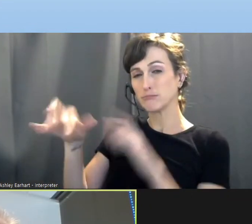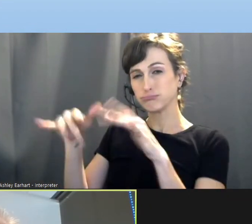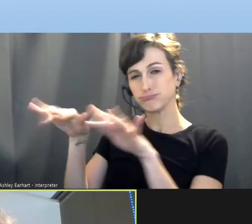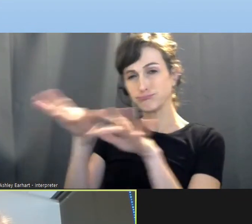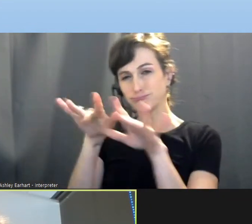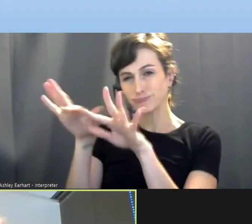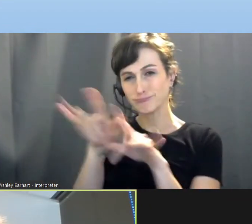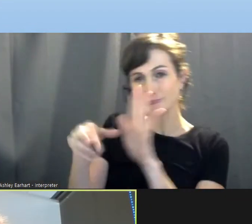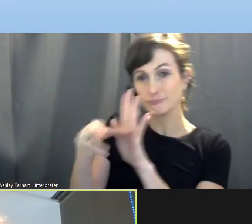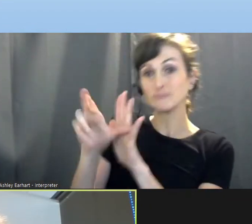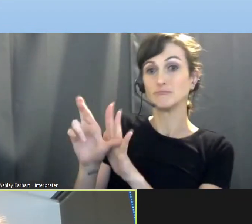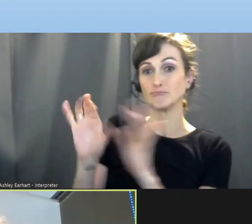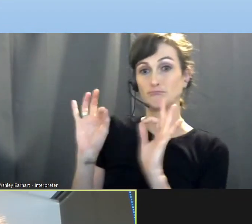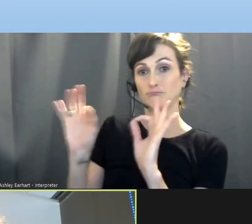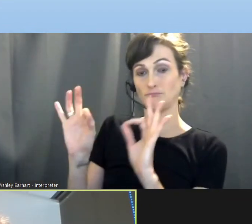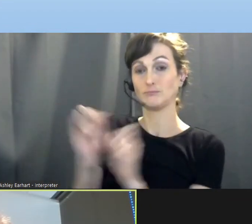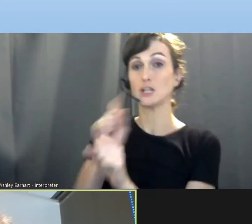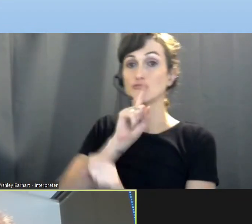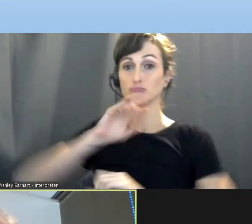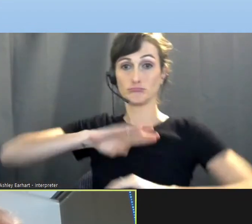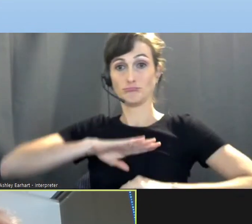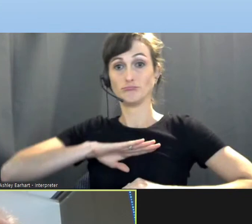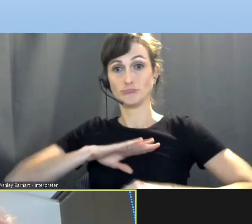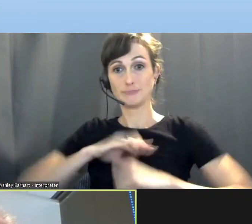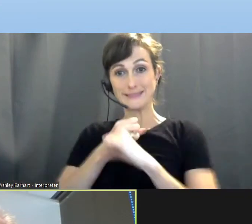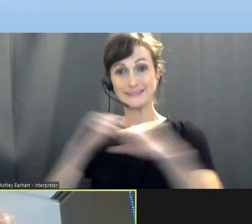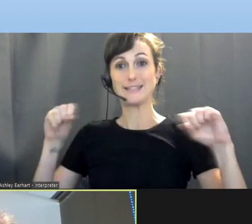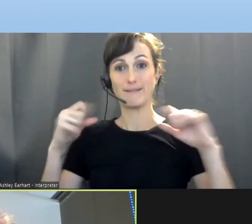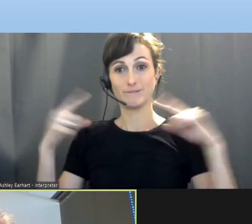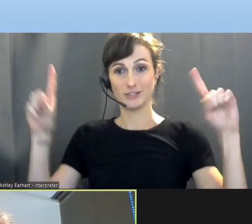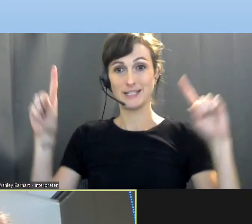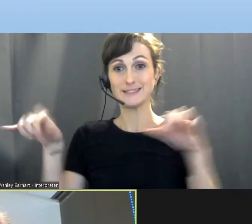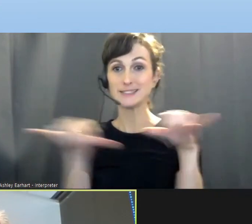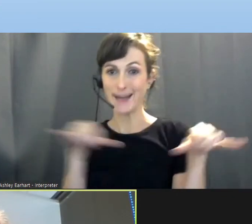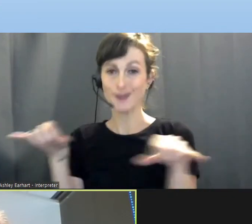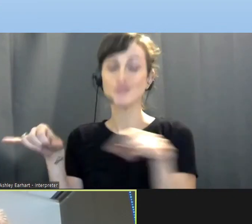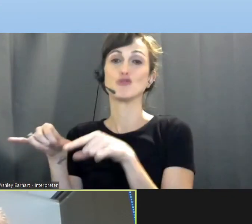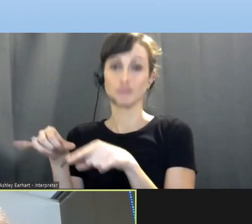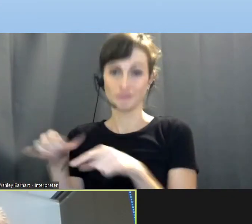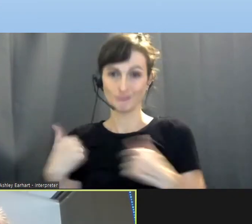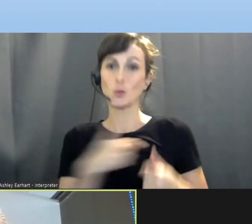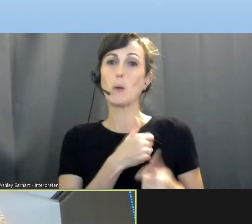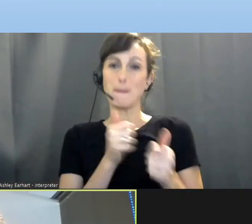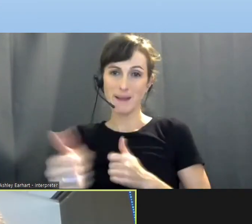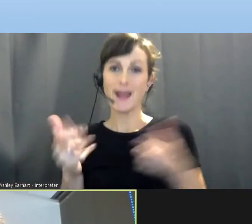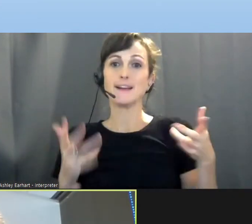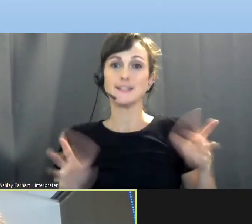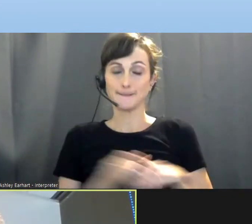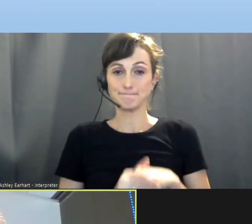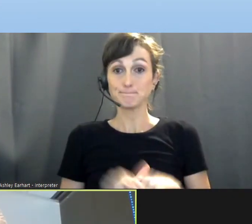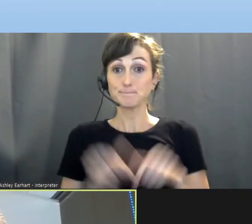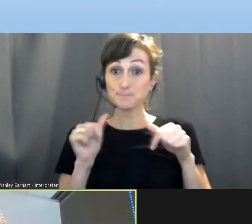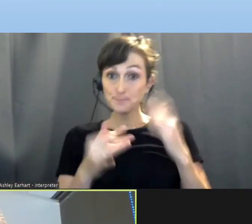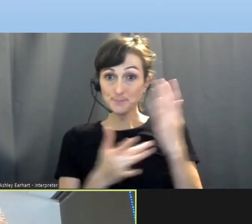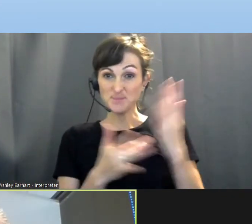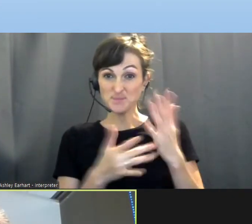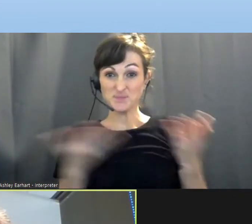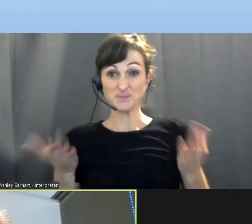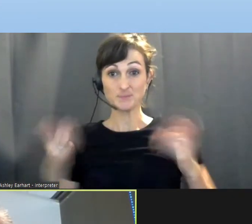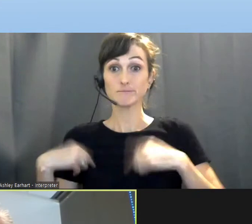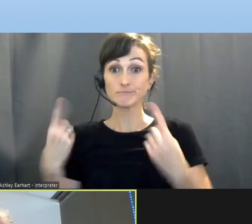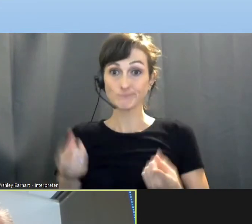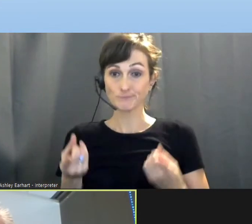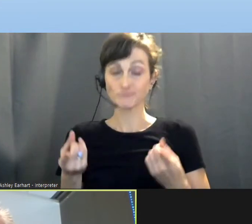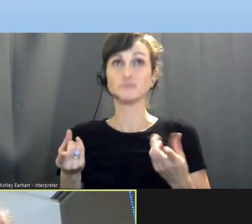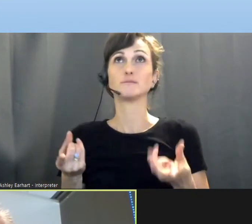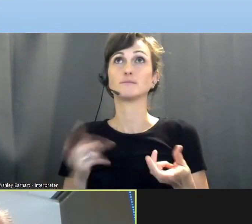and efficacy standards that they hold. So while this technology's been around for a while,